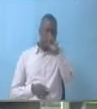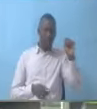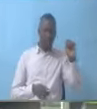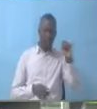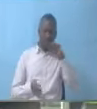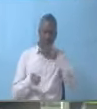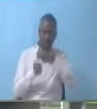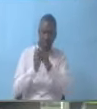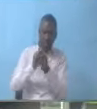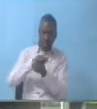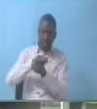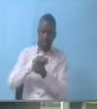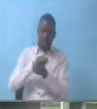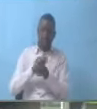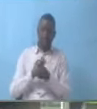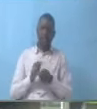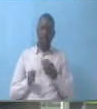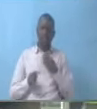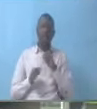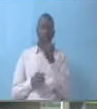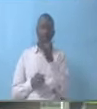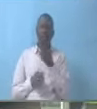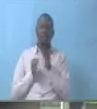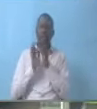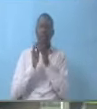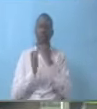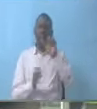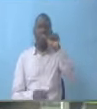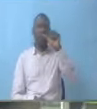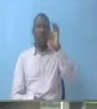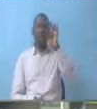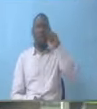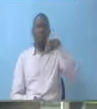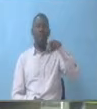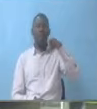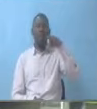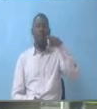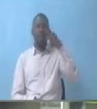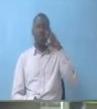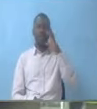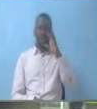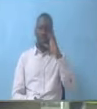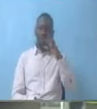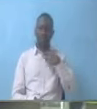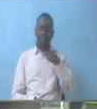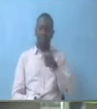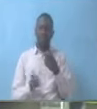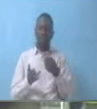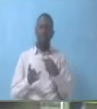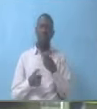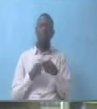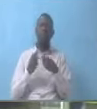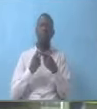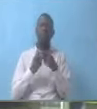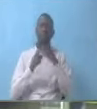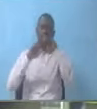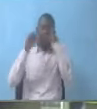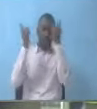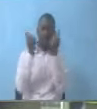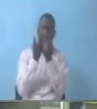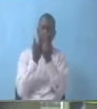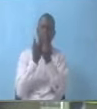It says the AFPRC hereby decrees as follows. This decree may be cited as the Public Assets and Properties